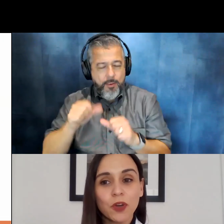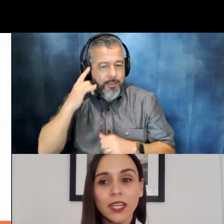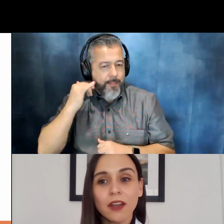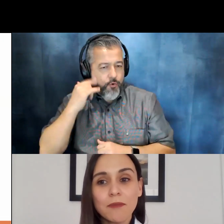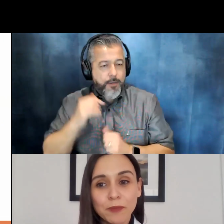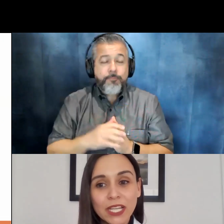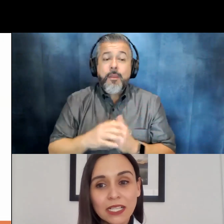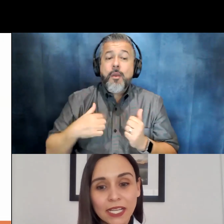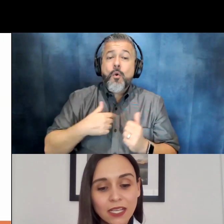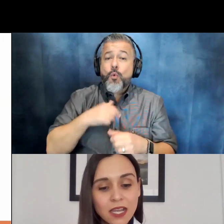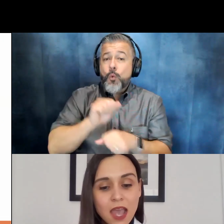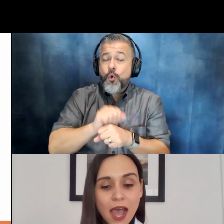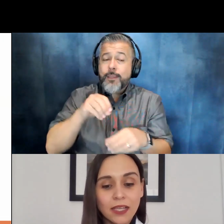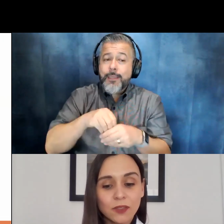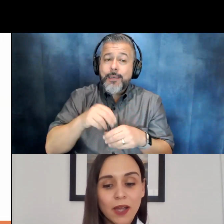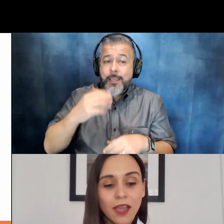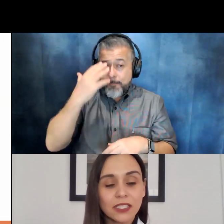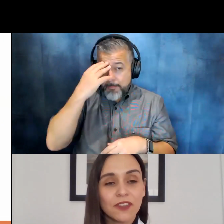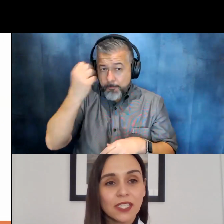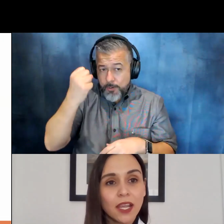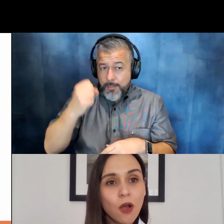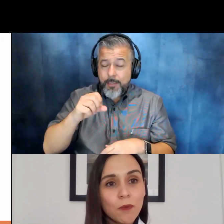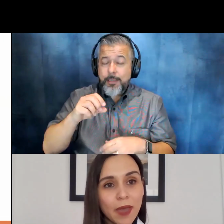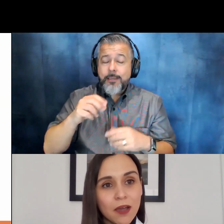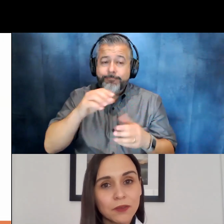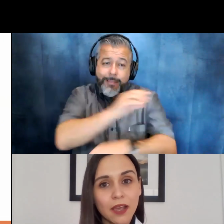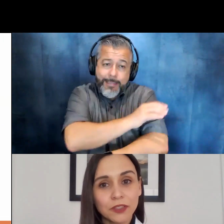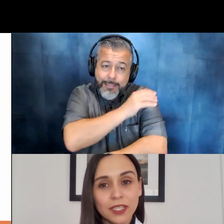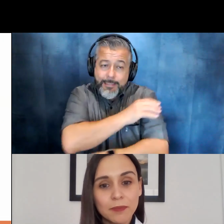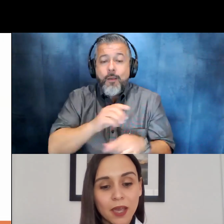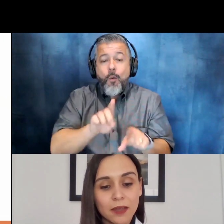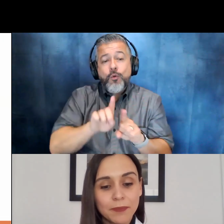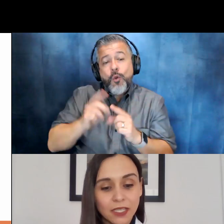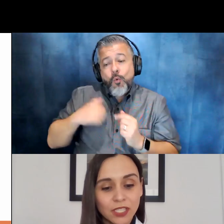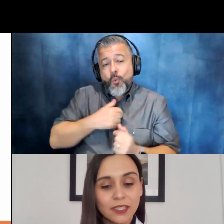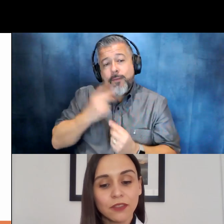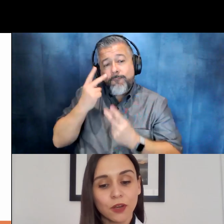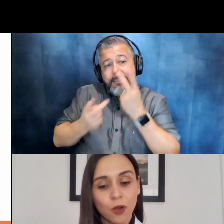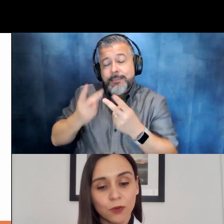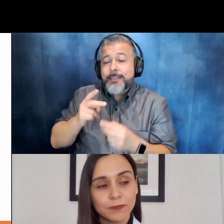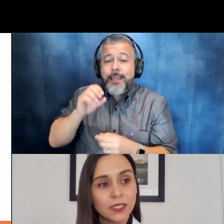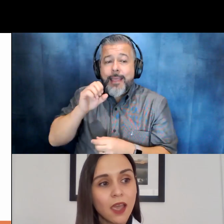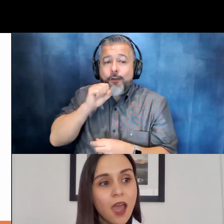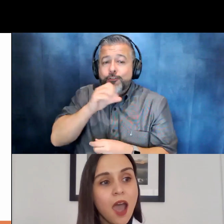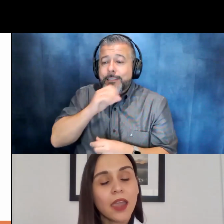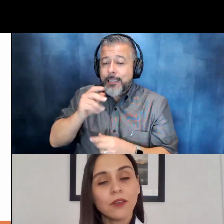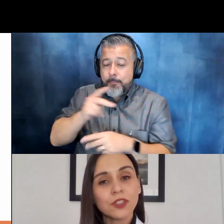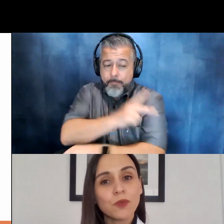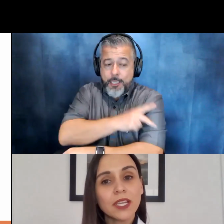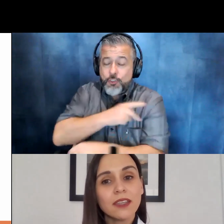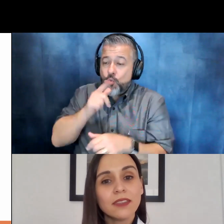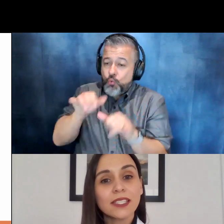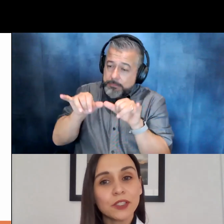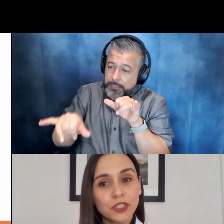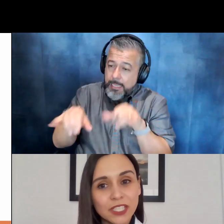include working in our memory clinic, as well as visiting homebound elderly patients in their homes. I also